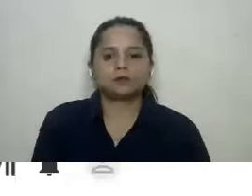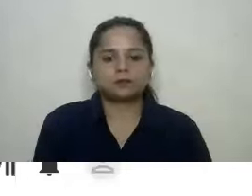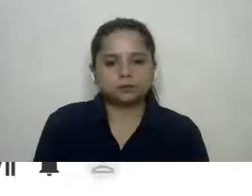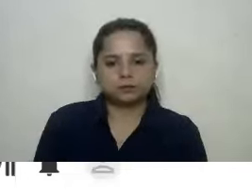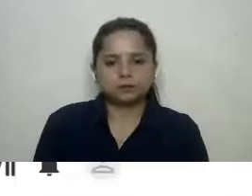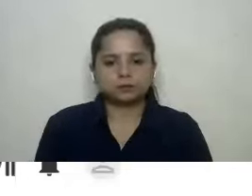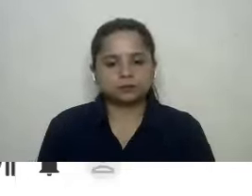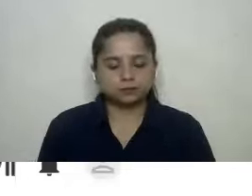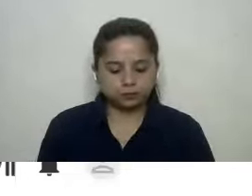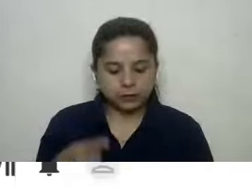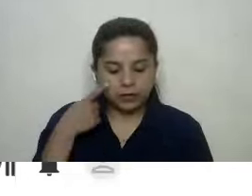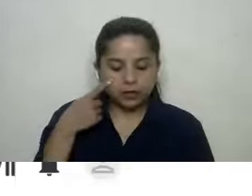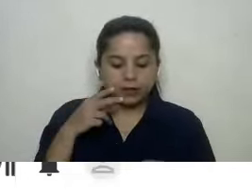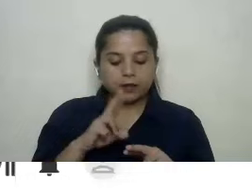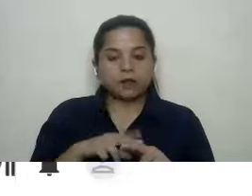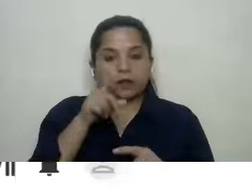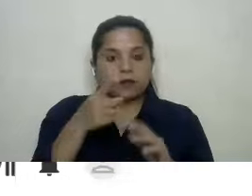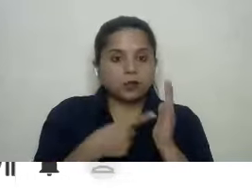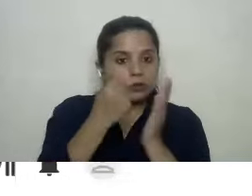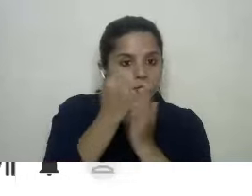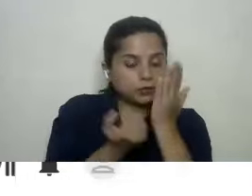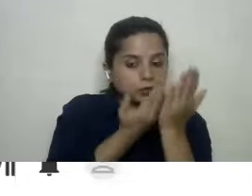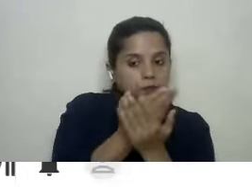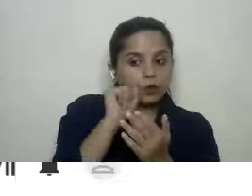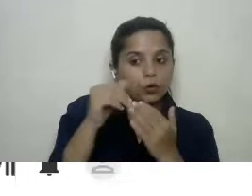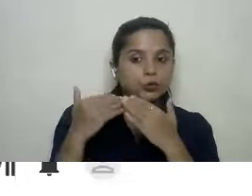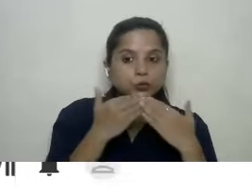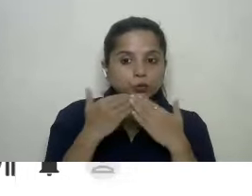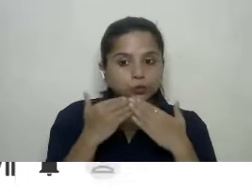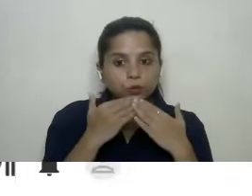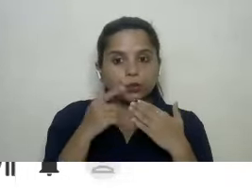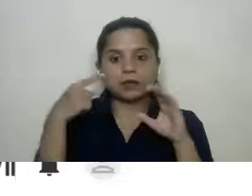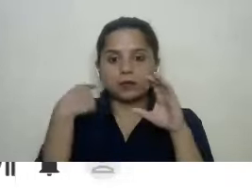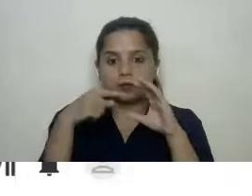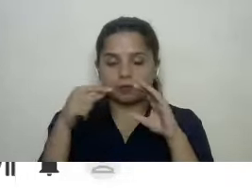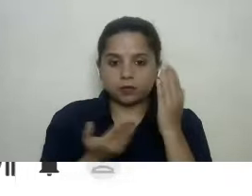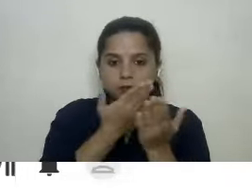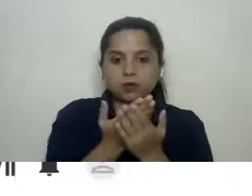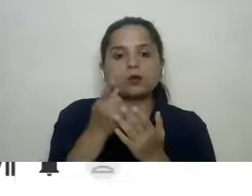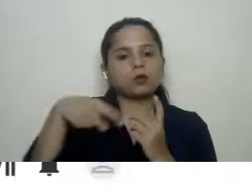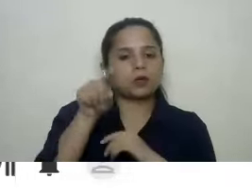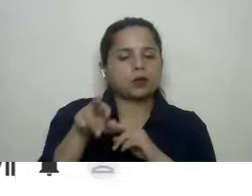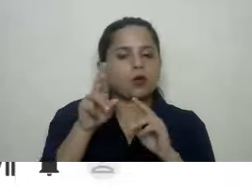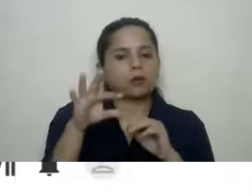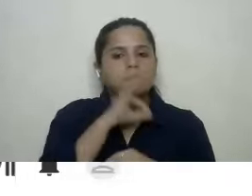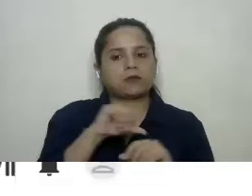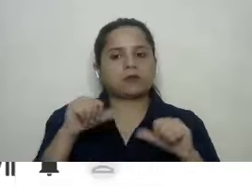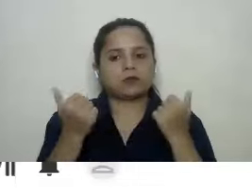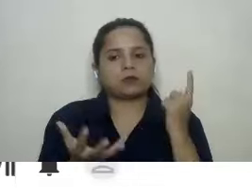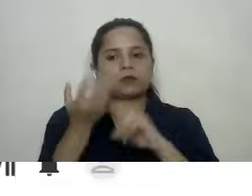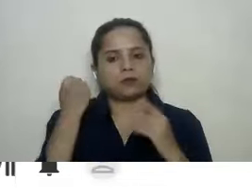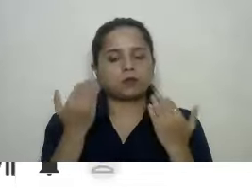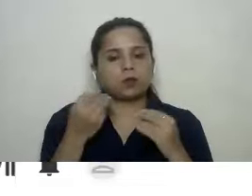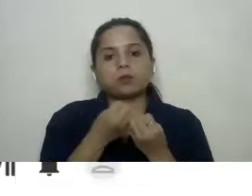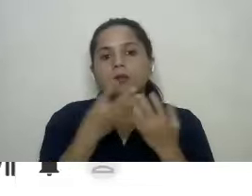So if you register through your school email, you should get those benefits. Most of the